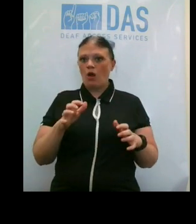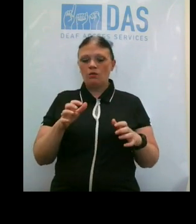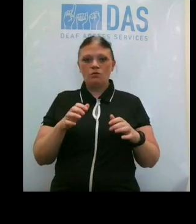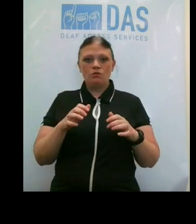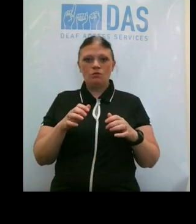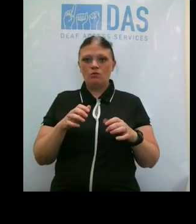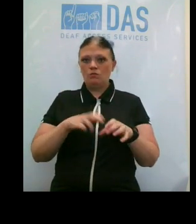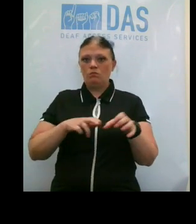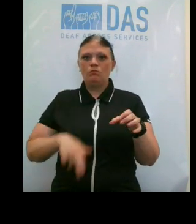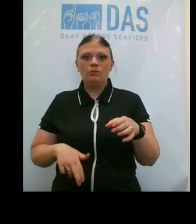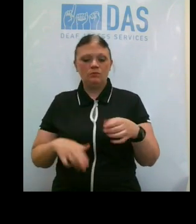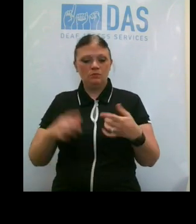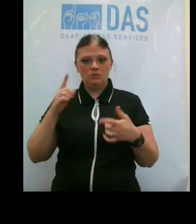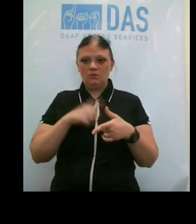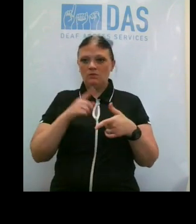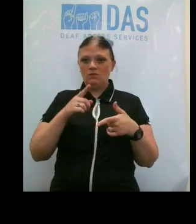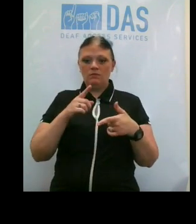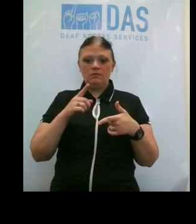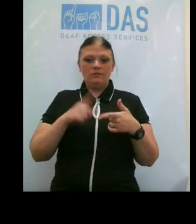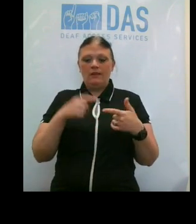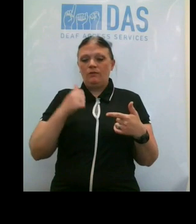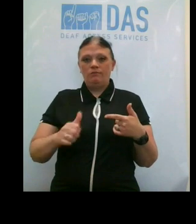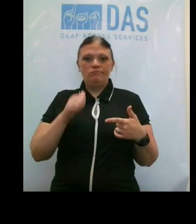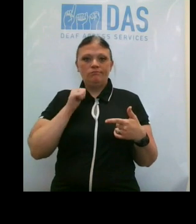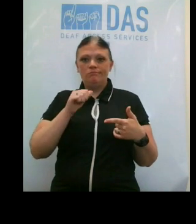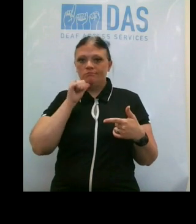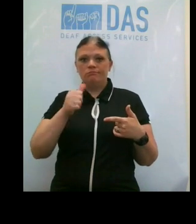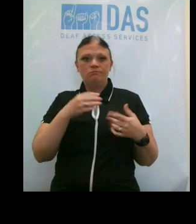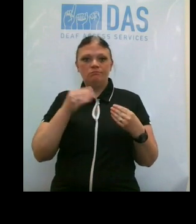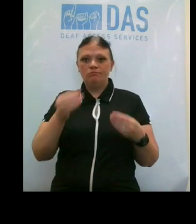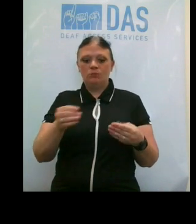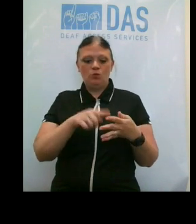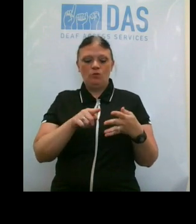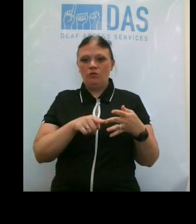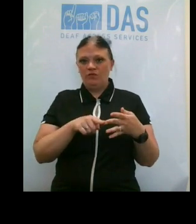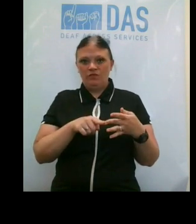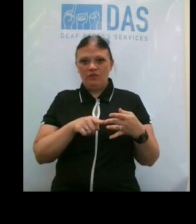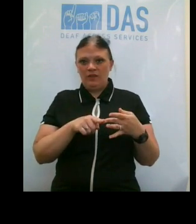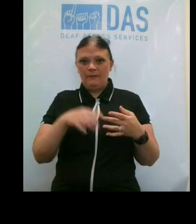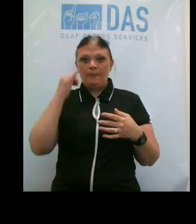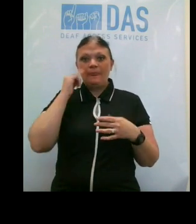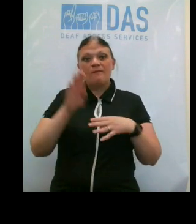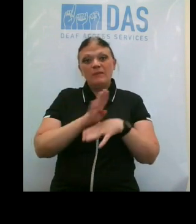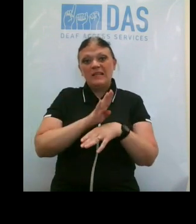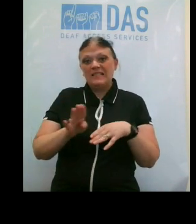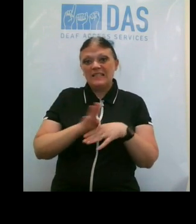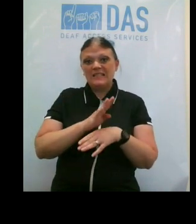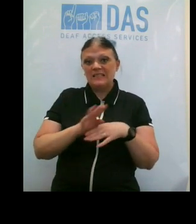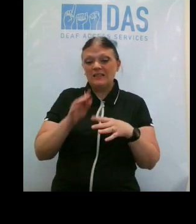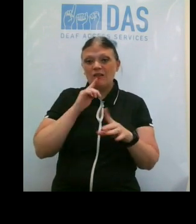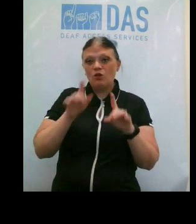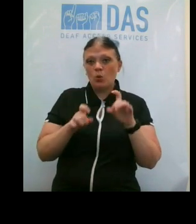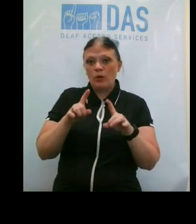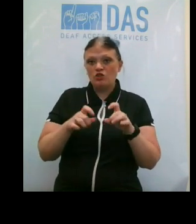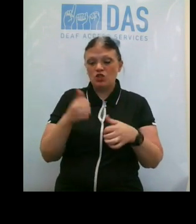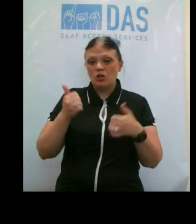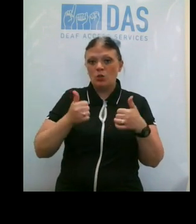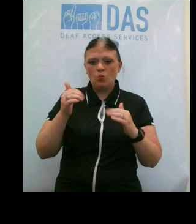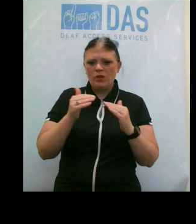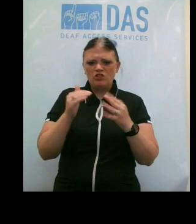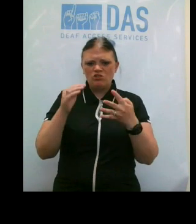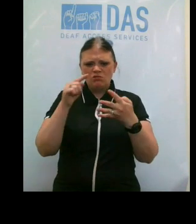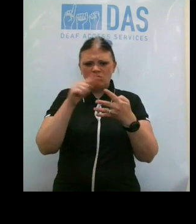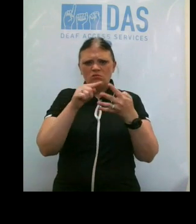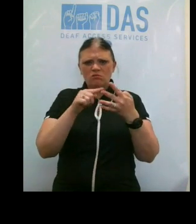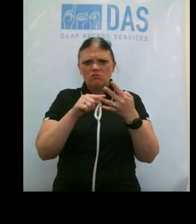do, we're probably not going to move to phase 2. And if you're a business and you're questioning what level